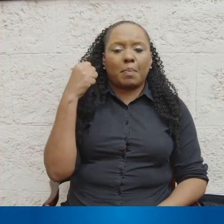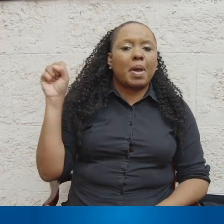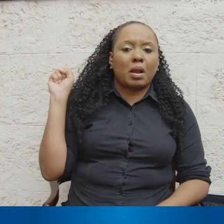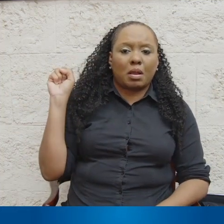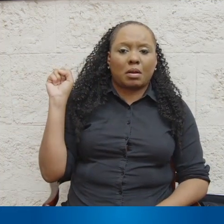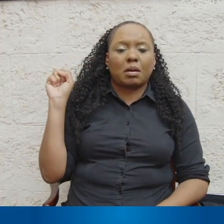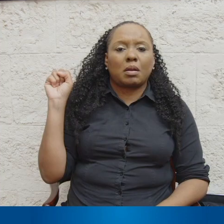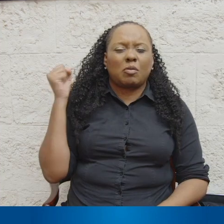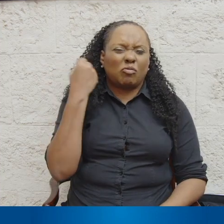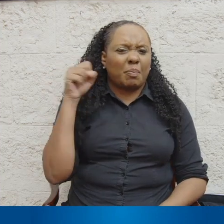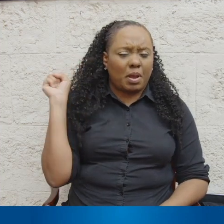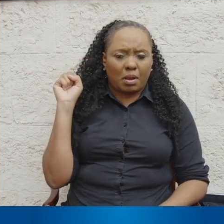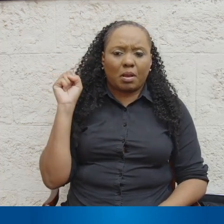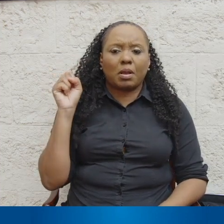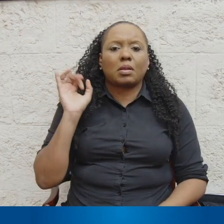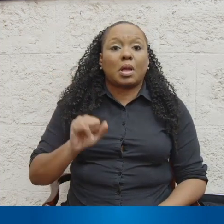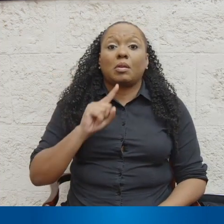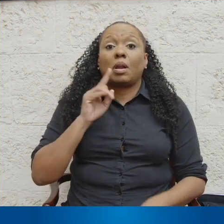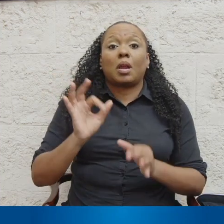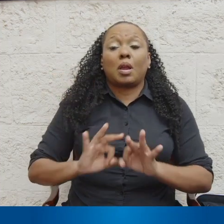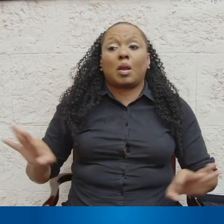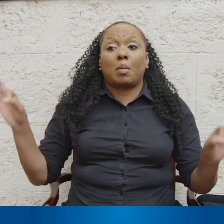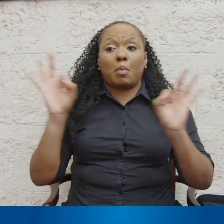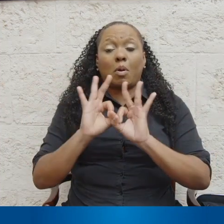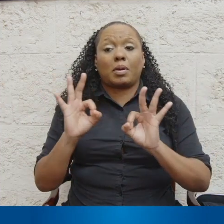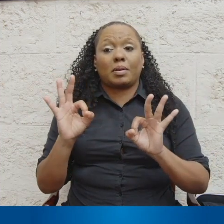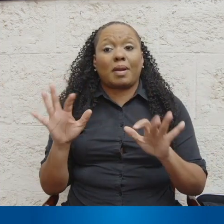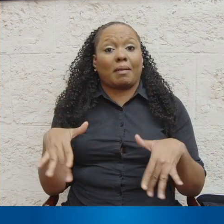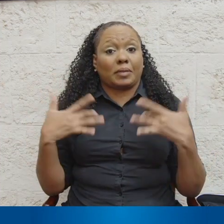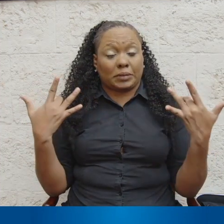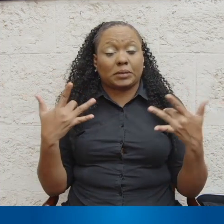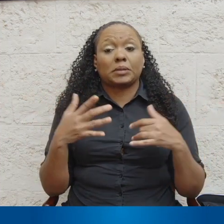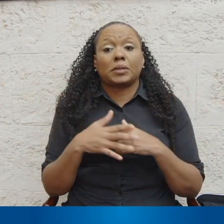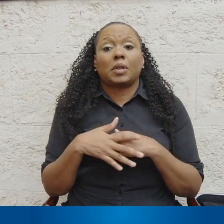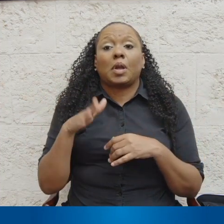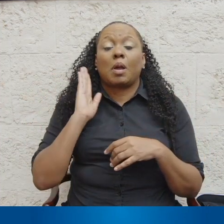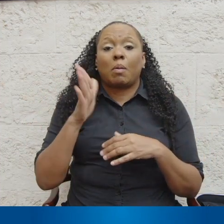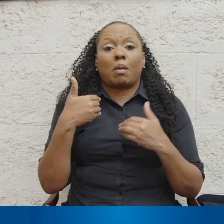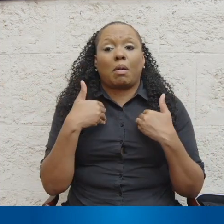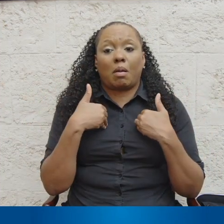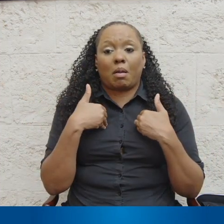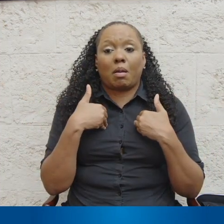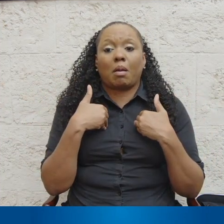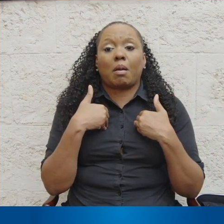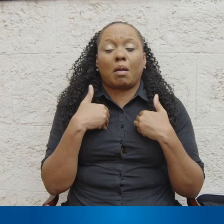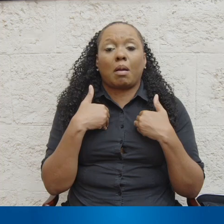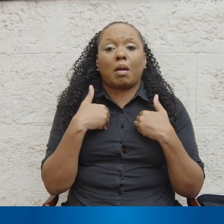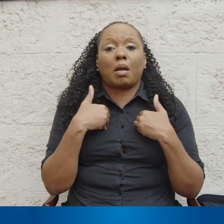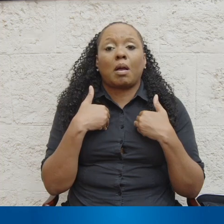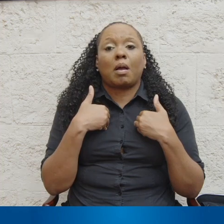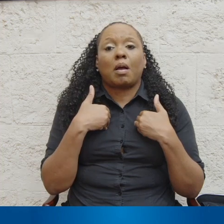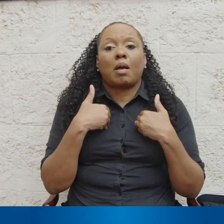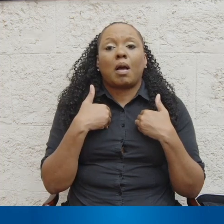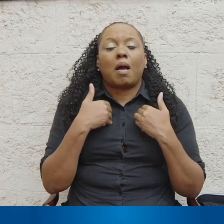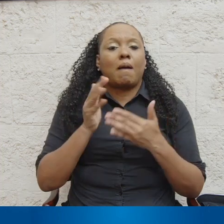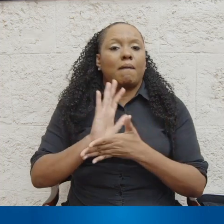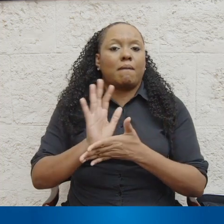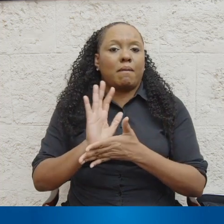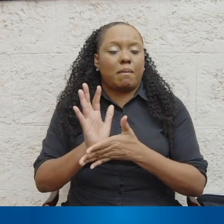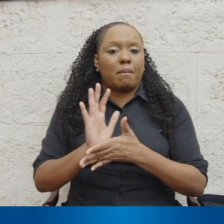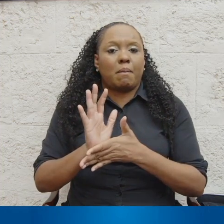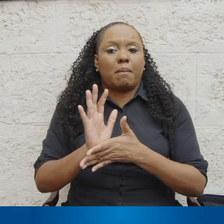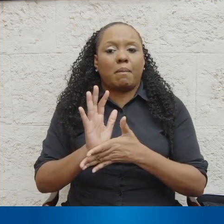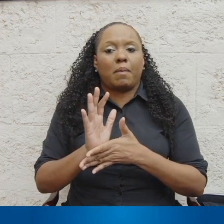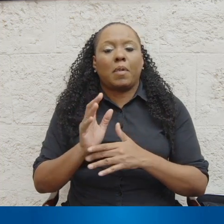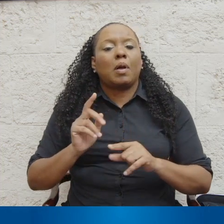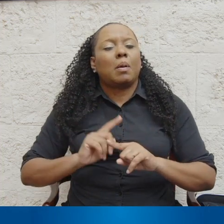one of our signal activities. So we will have a documentary that will be aired on that day, but the importance of how we will do